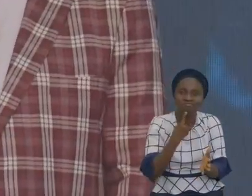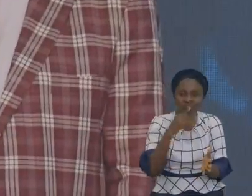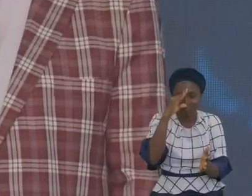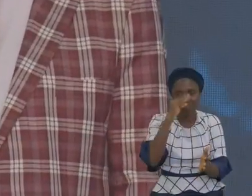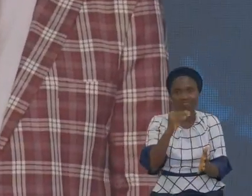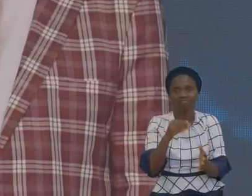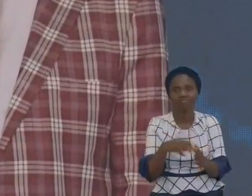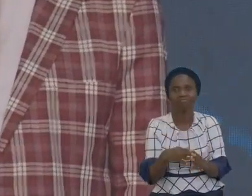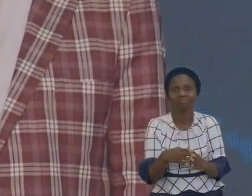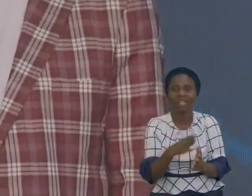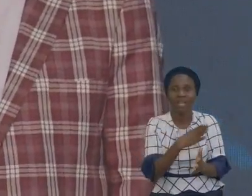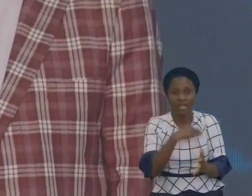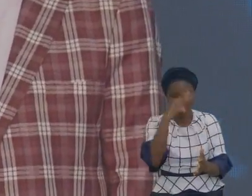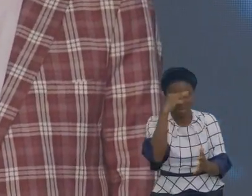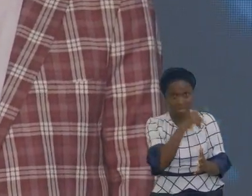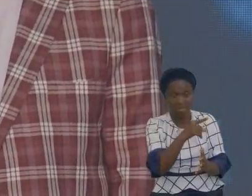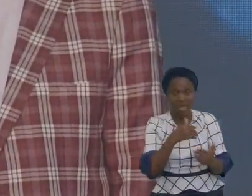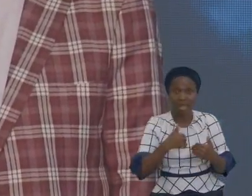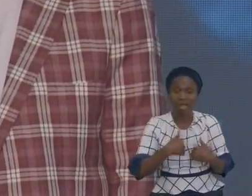the Lord had called him to.